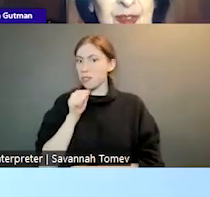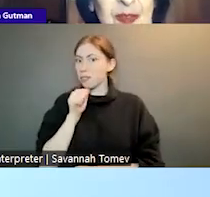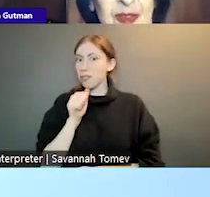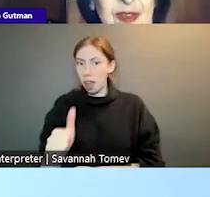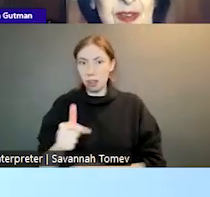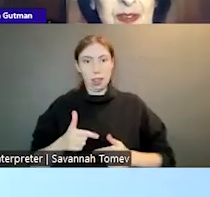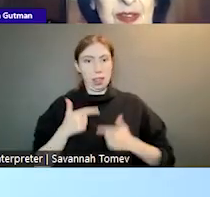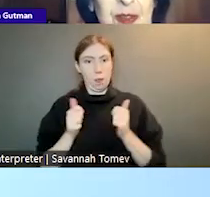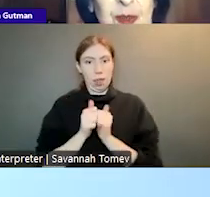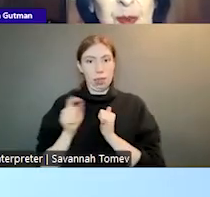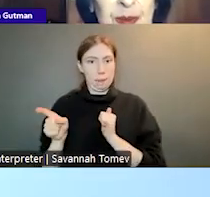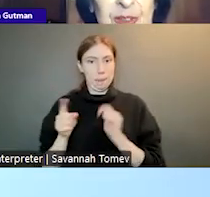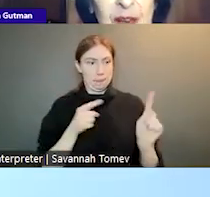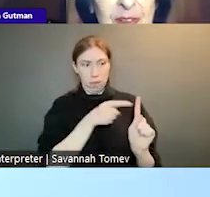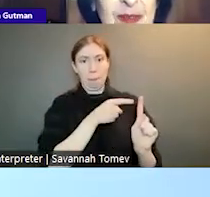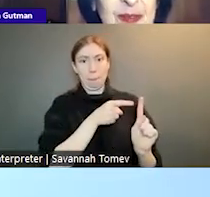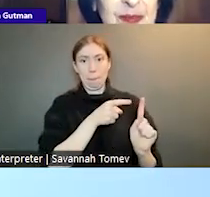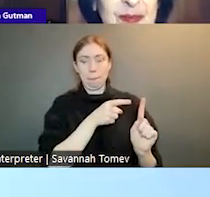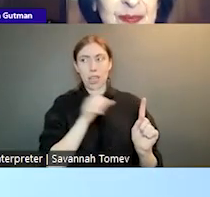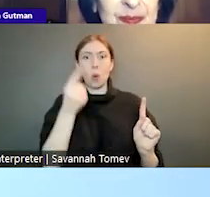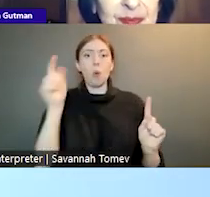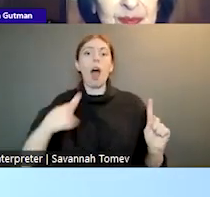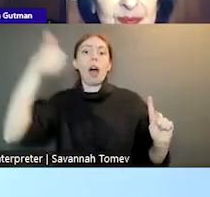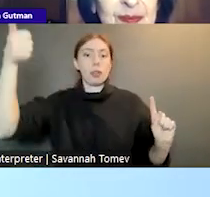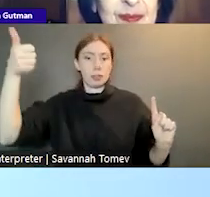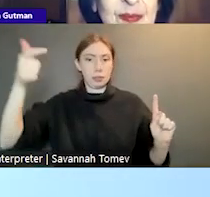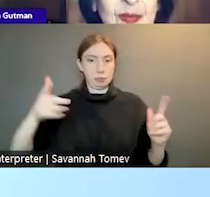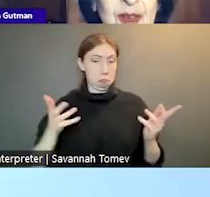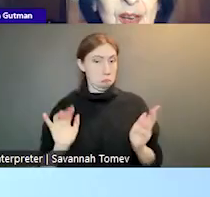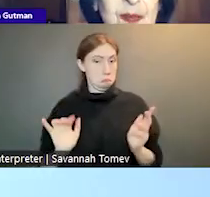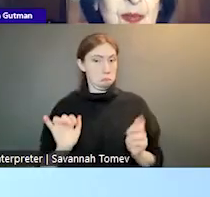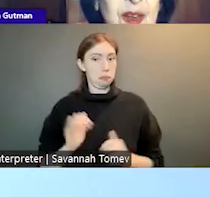else. Next slide.